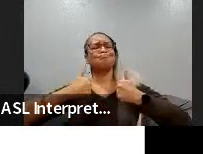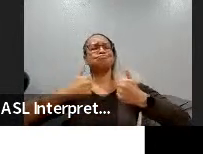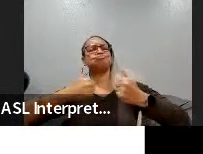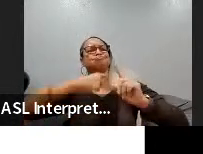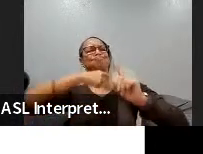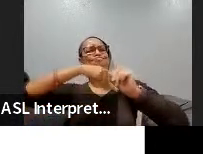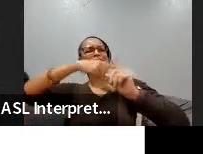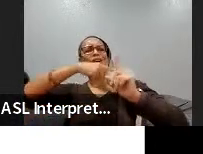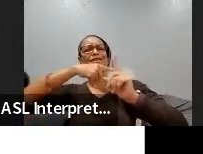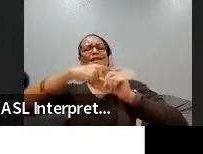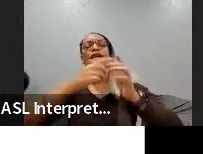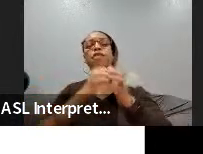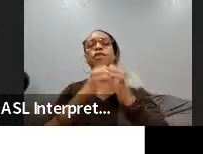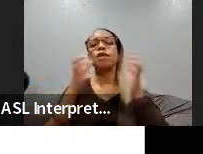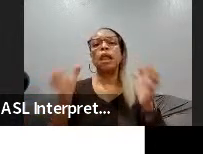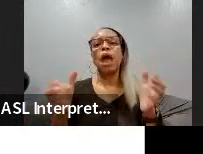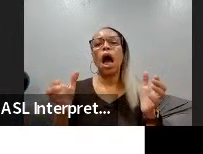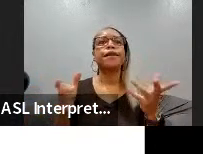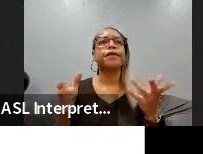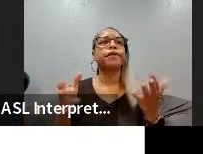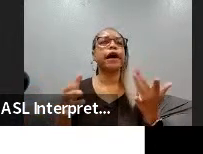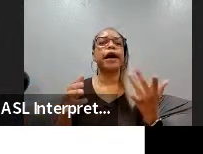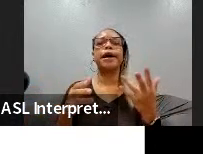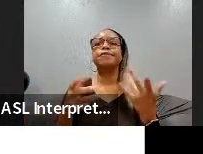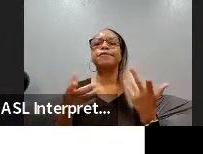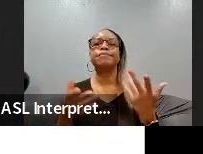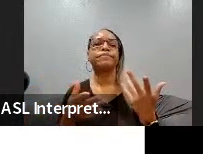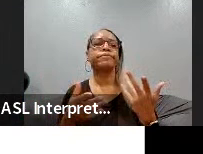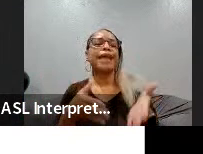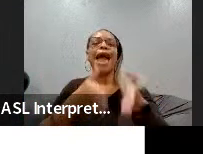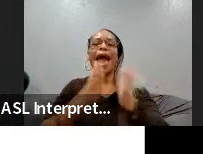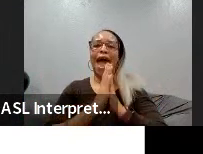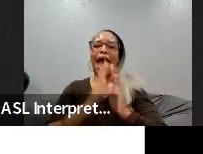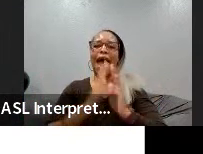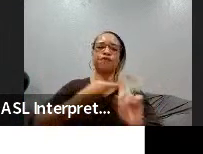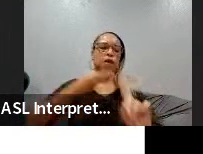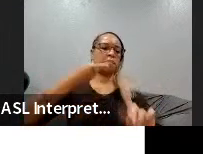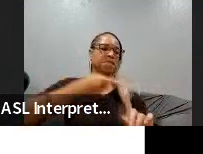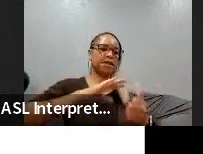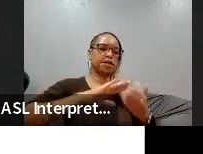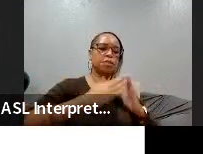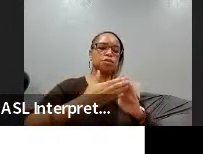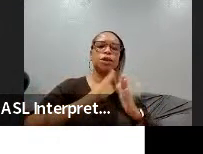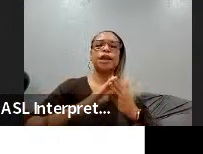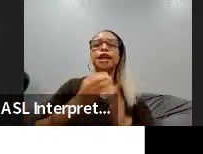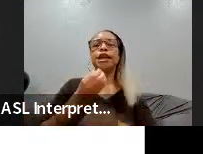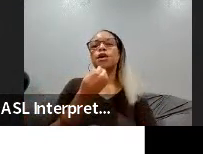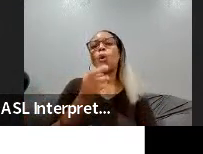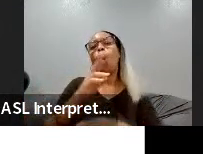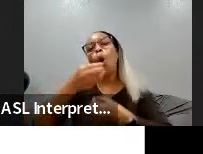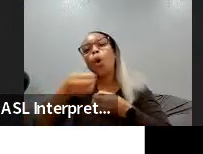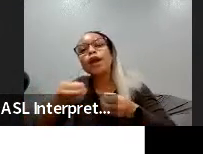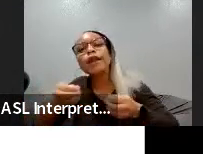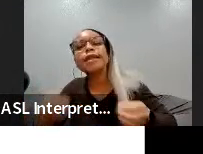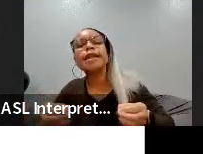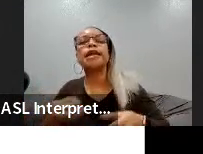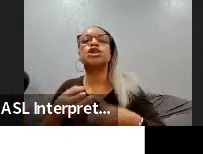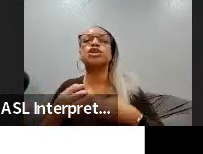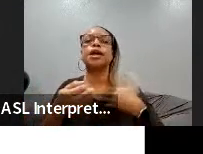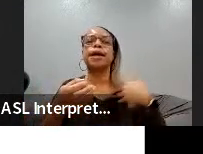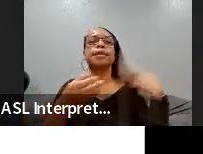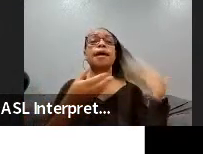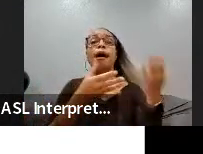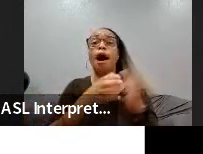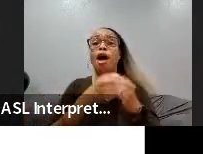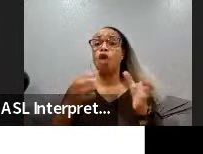lot of ask from this side of the community or community organizations. There's a lot of feedback